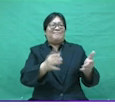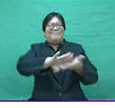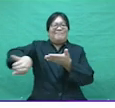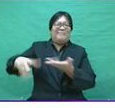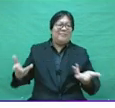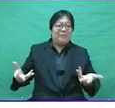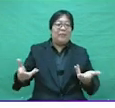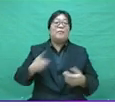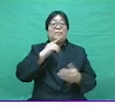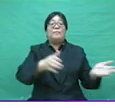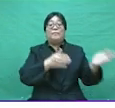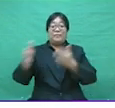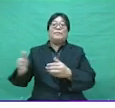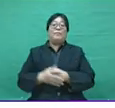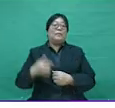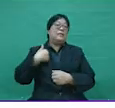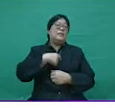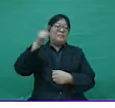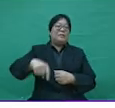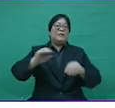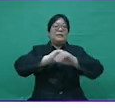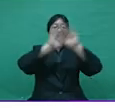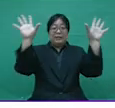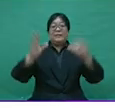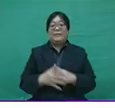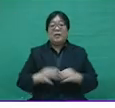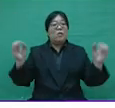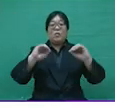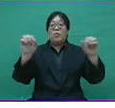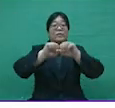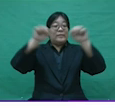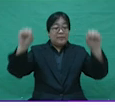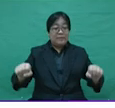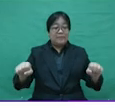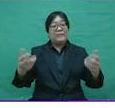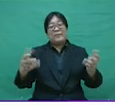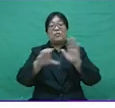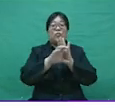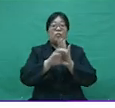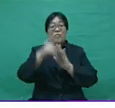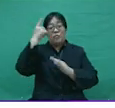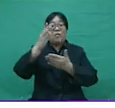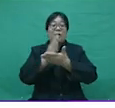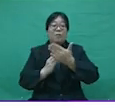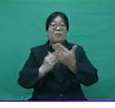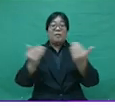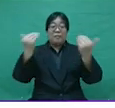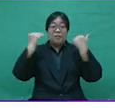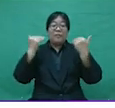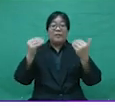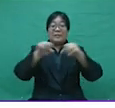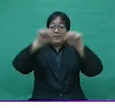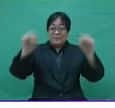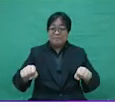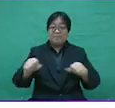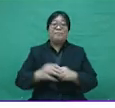now? On the other side, we have to be clear that no system, for example, for a partial